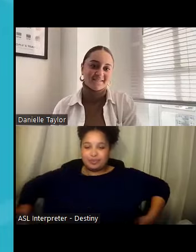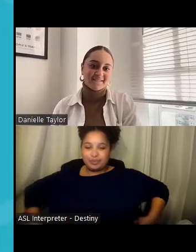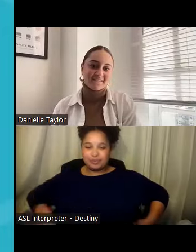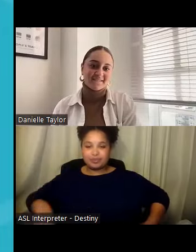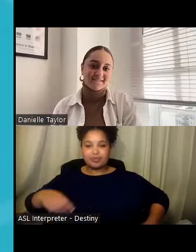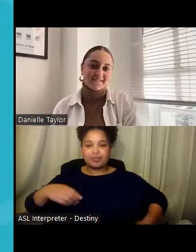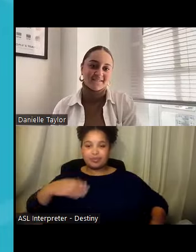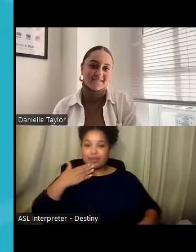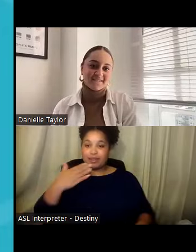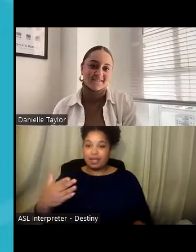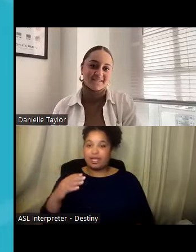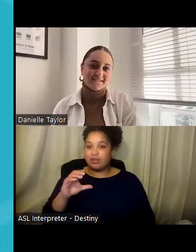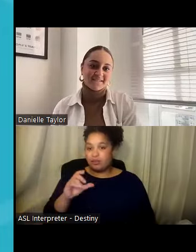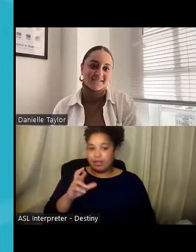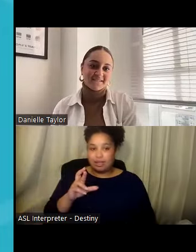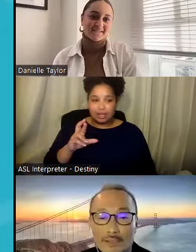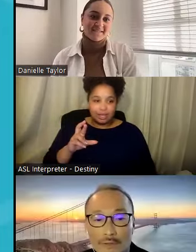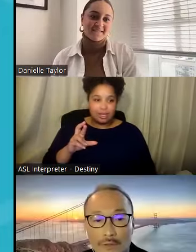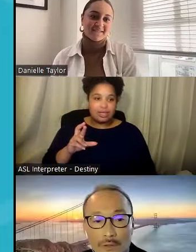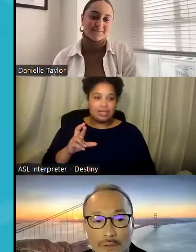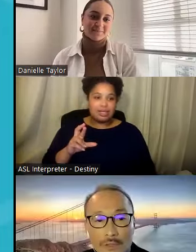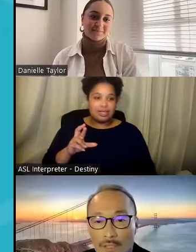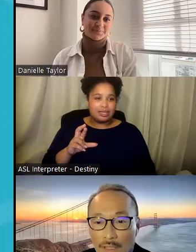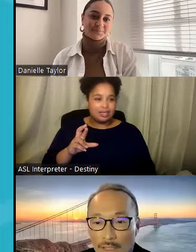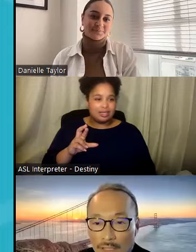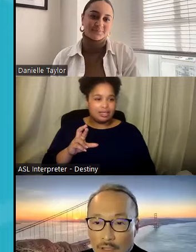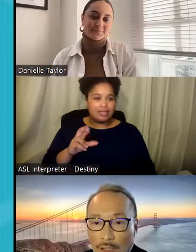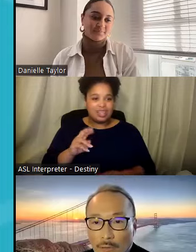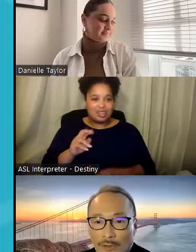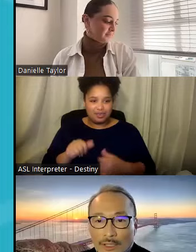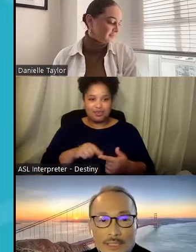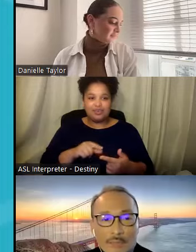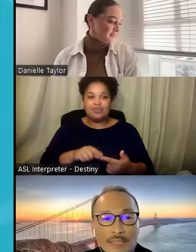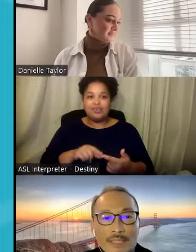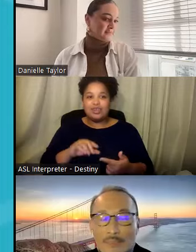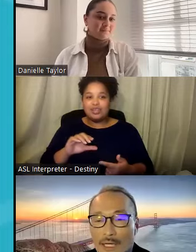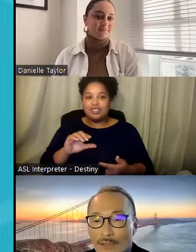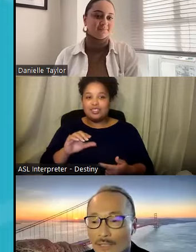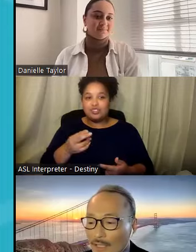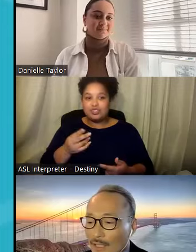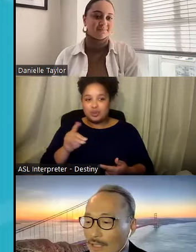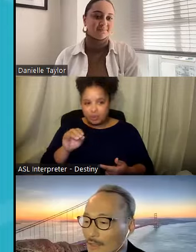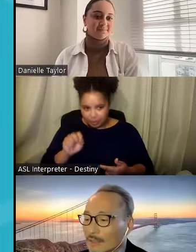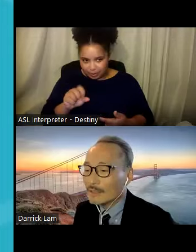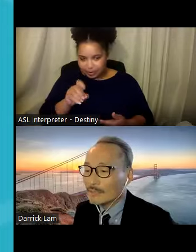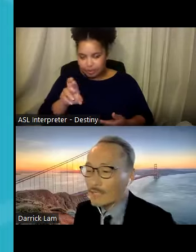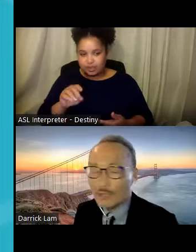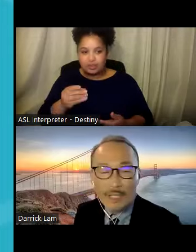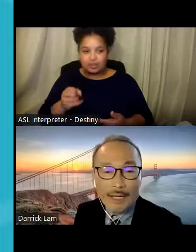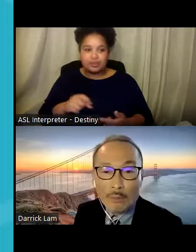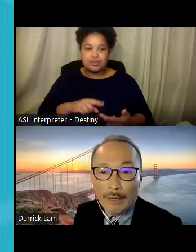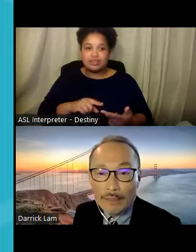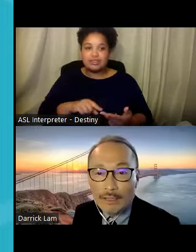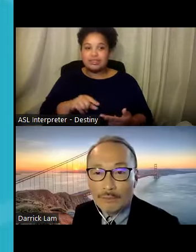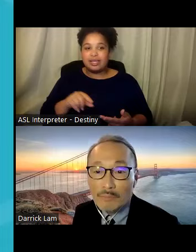Claire, Dr. Chodos, and also Danielle for sharing with the committee about the dementia